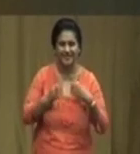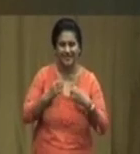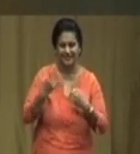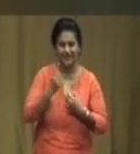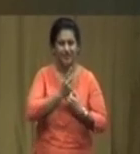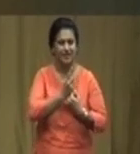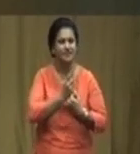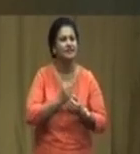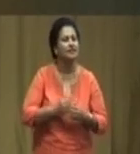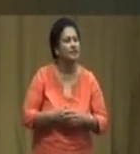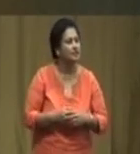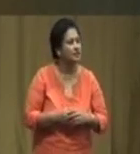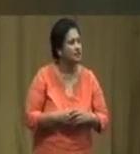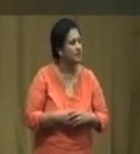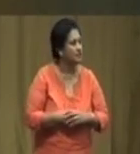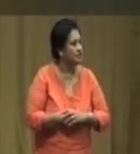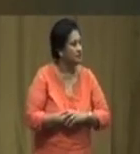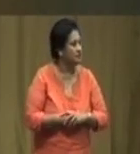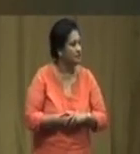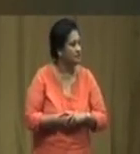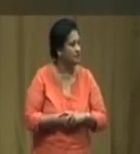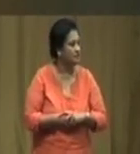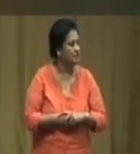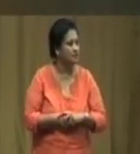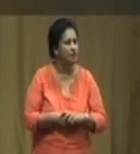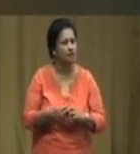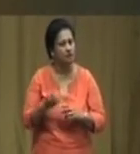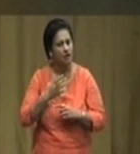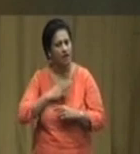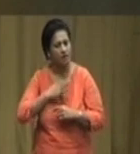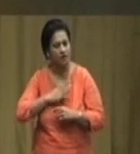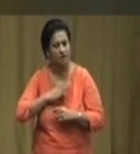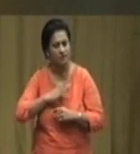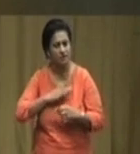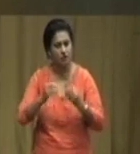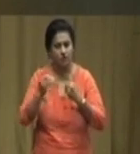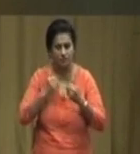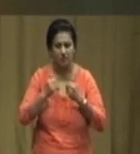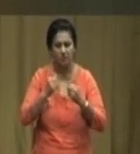traction. And I would really want the university, and this is the issues we'll be